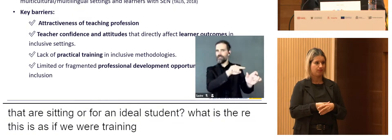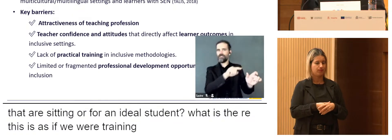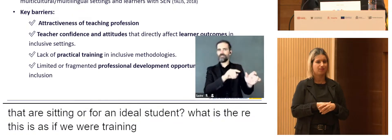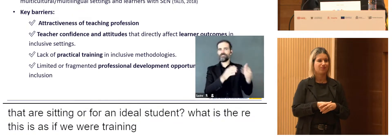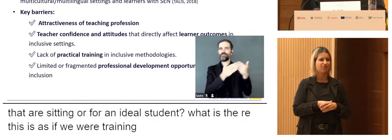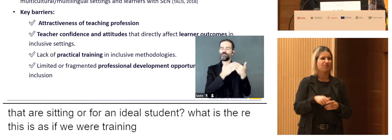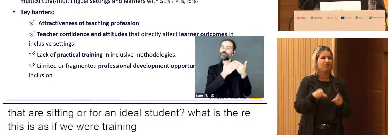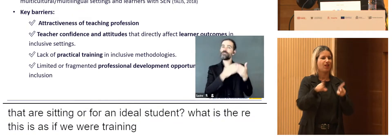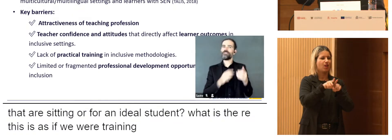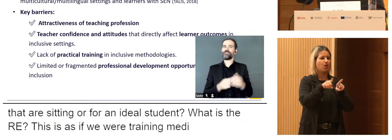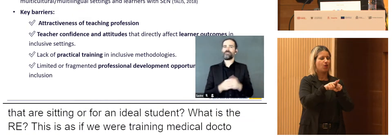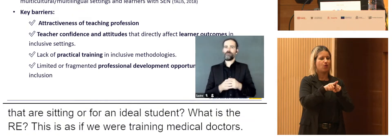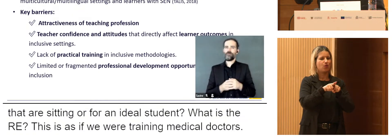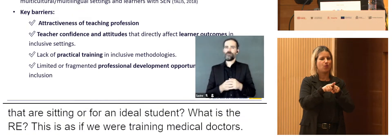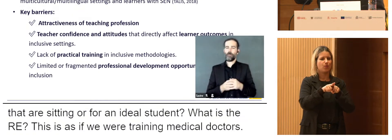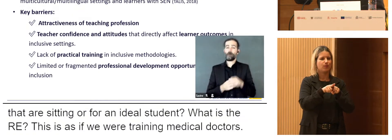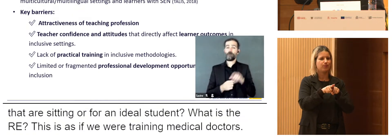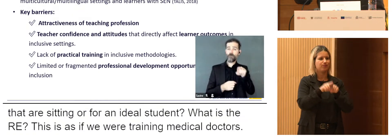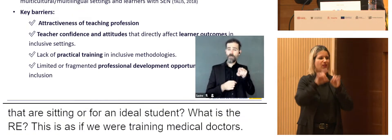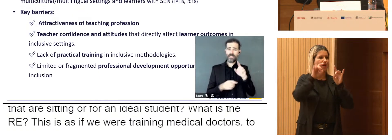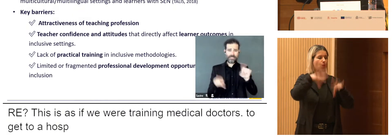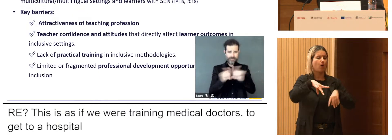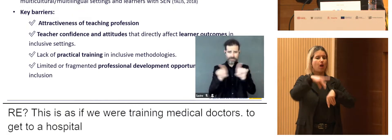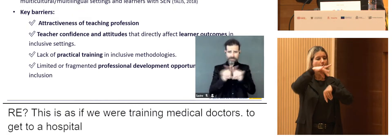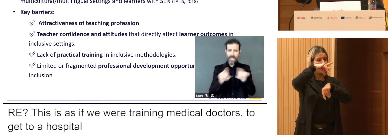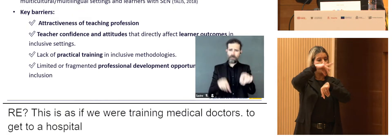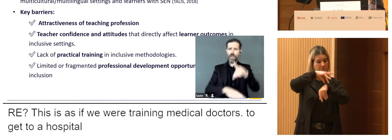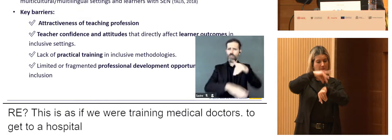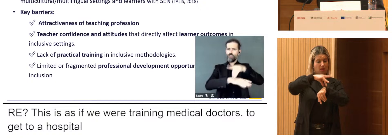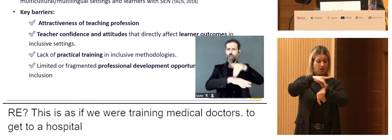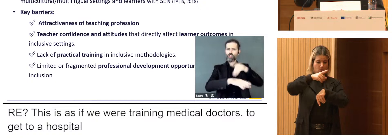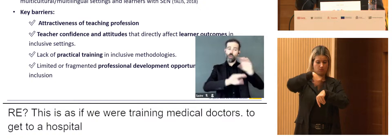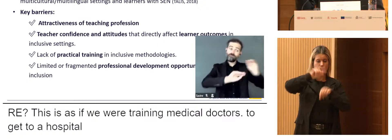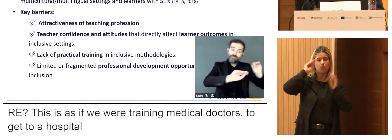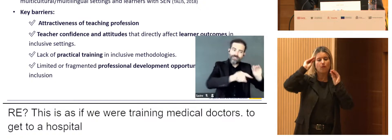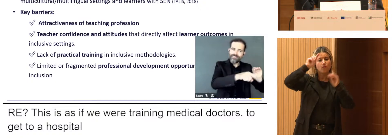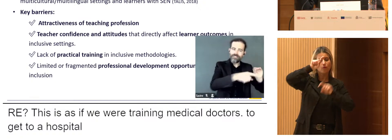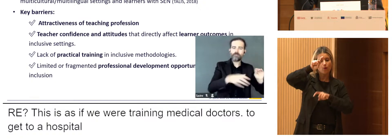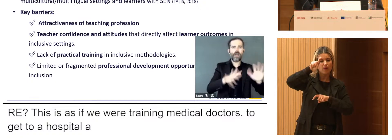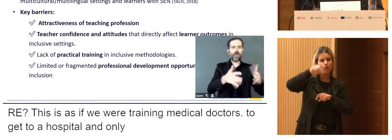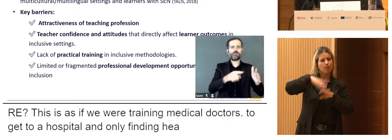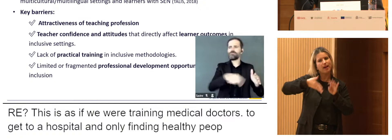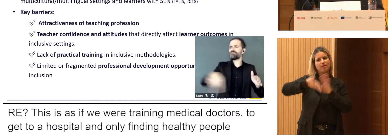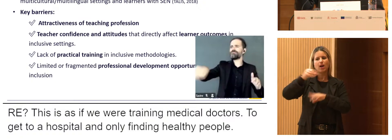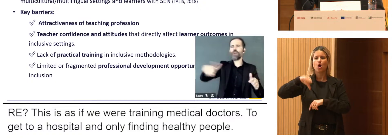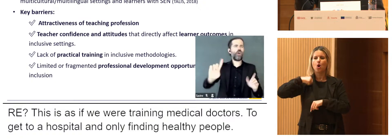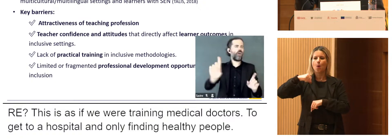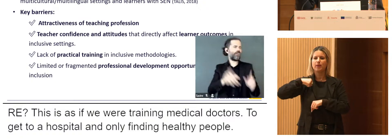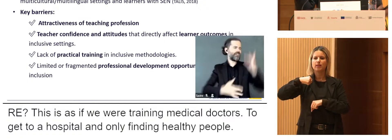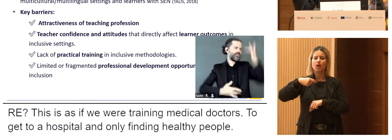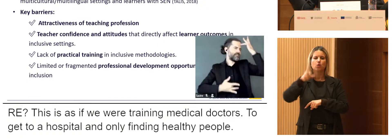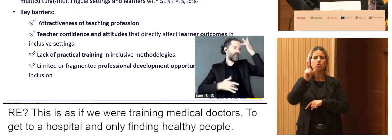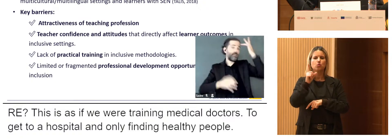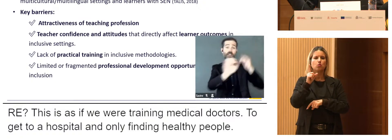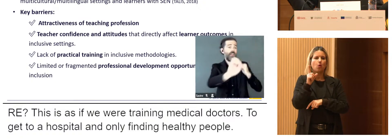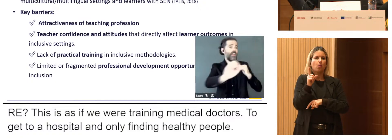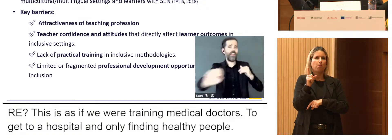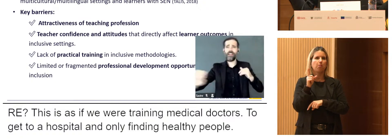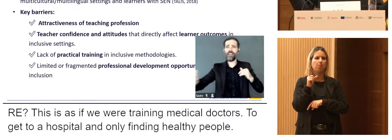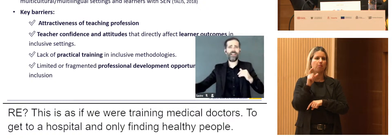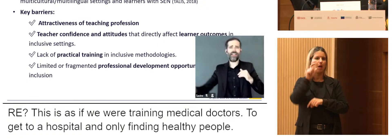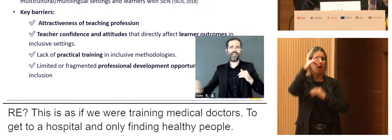doctors to get to a hospital and only finding healthy people. It will not